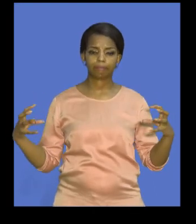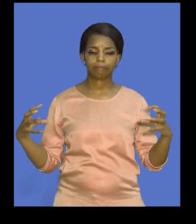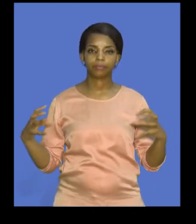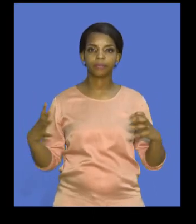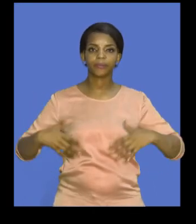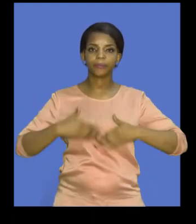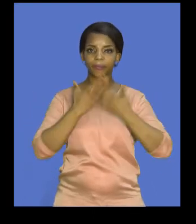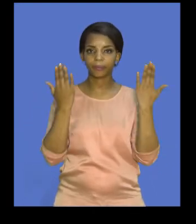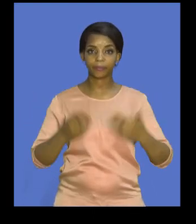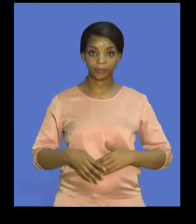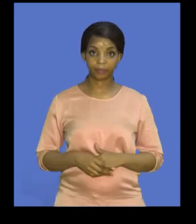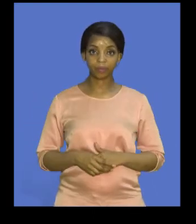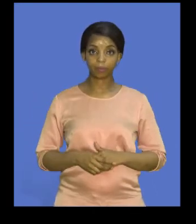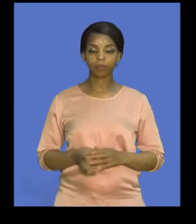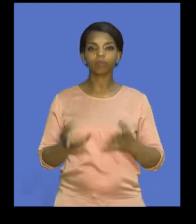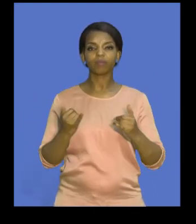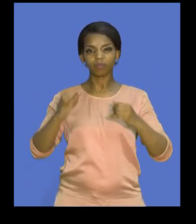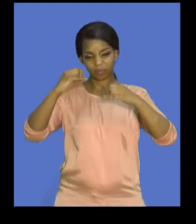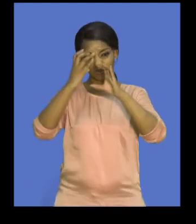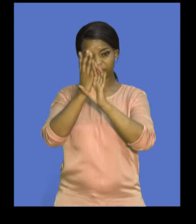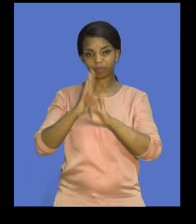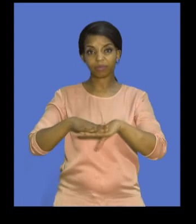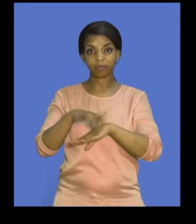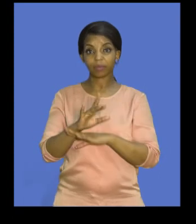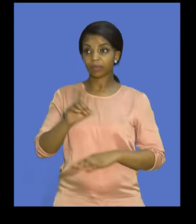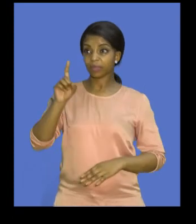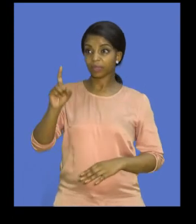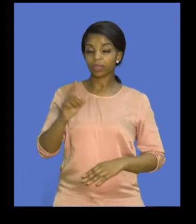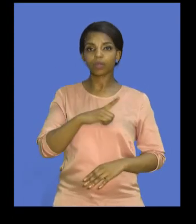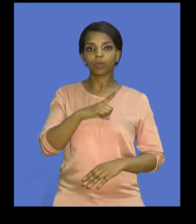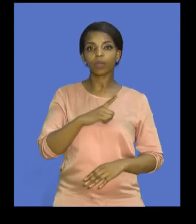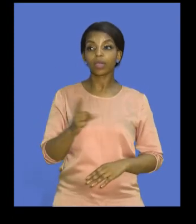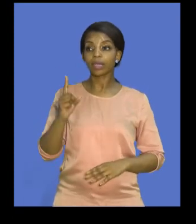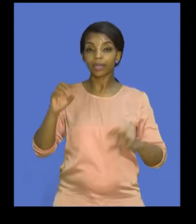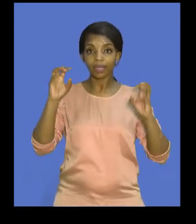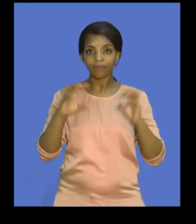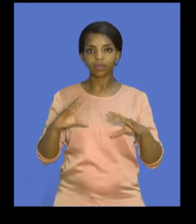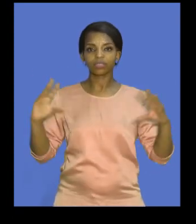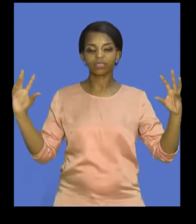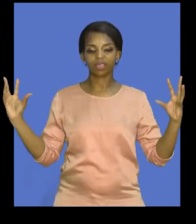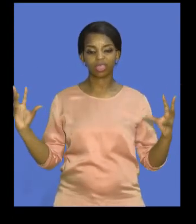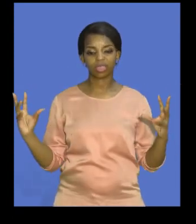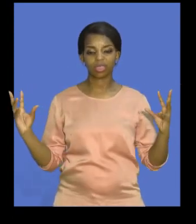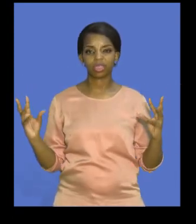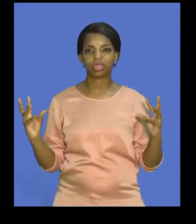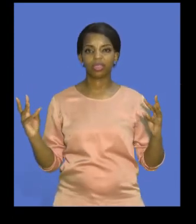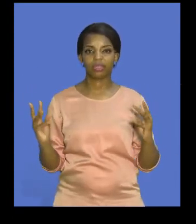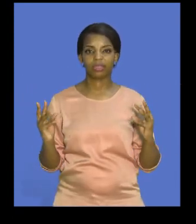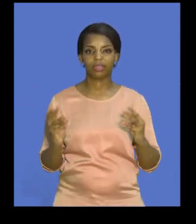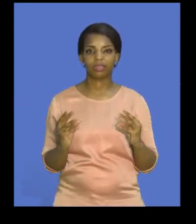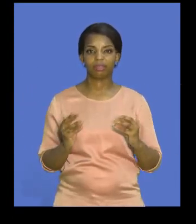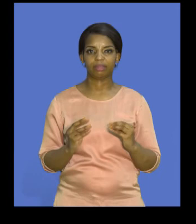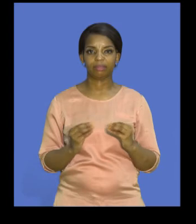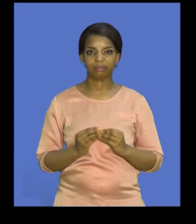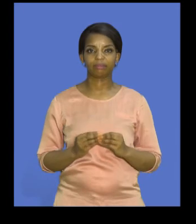the force is decreasing while the distance increases, right? So if we move forward, the question